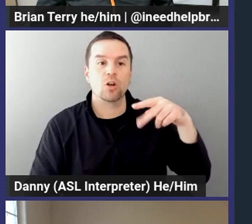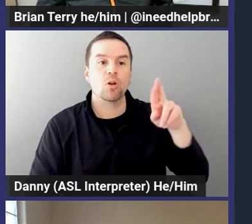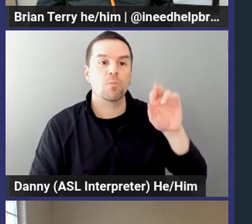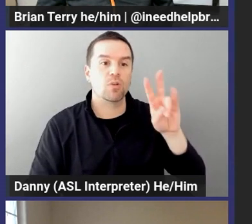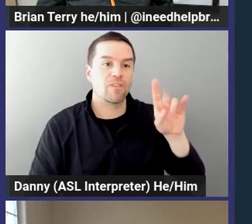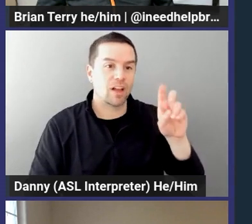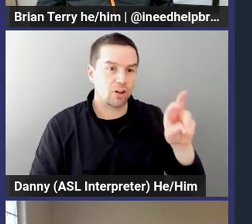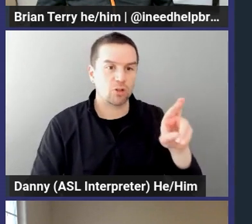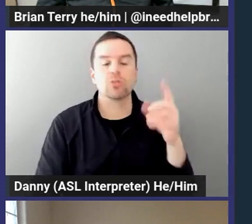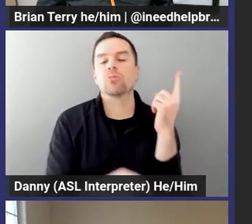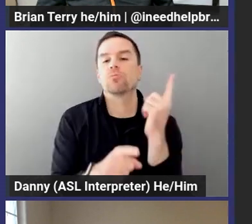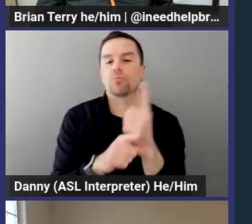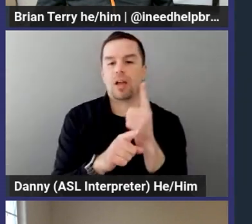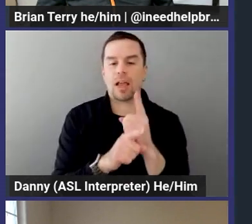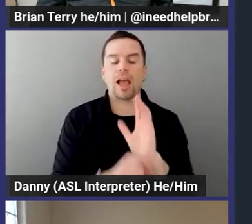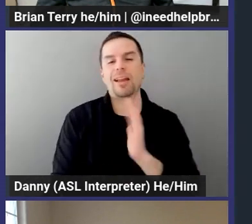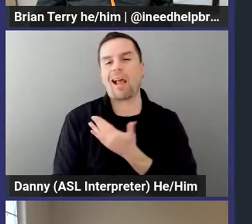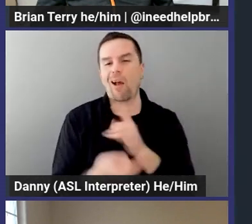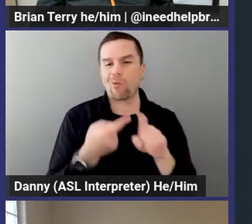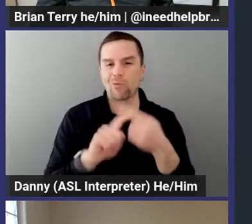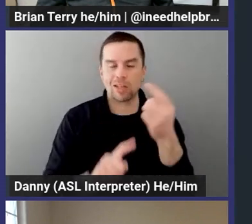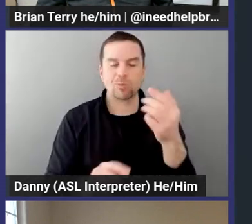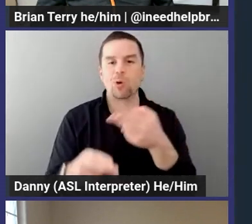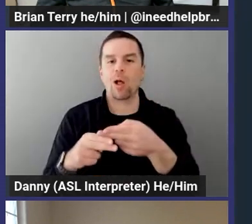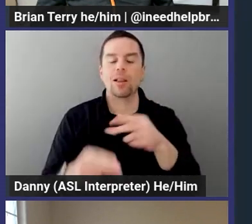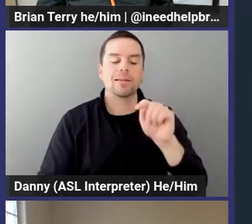as telecom operators as well, right? Okay. So